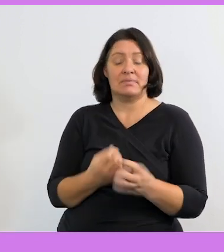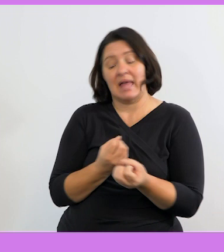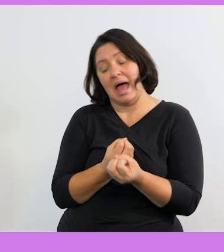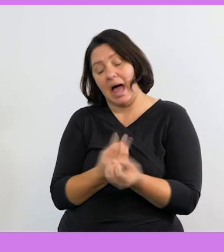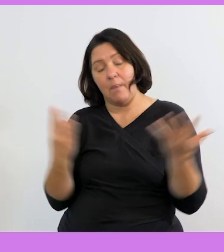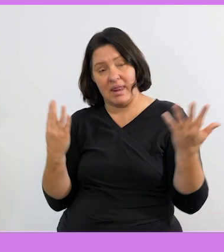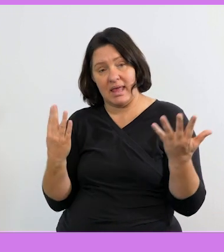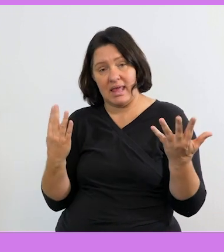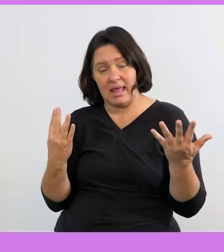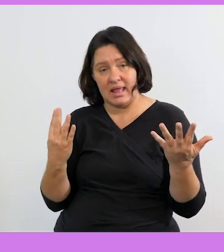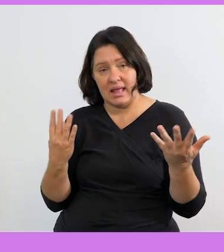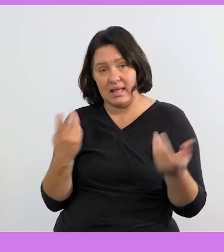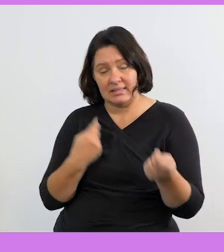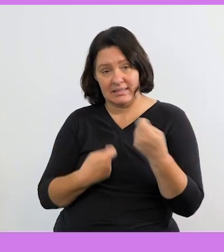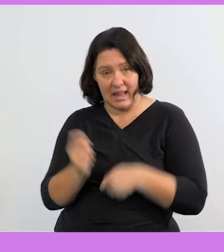multiply by the number